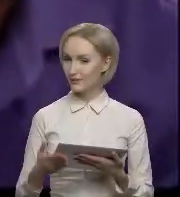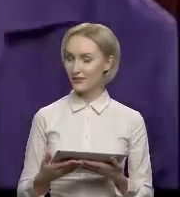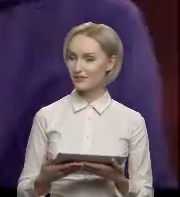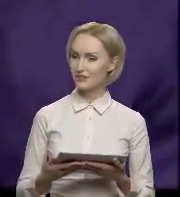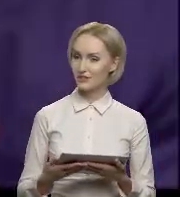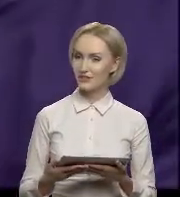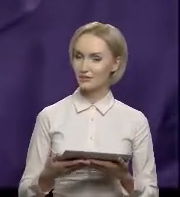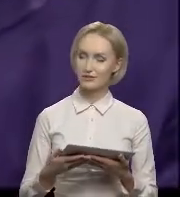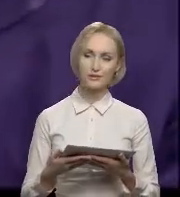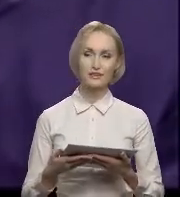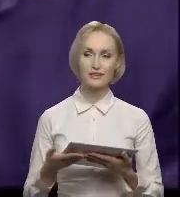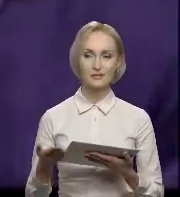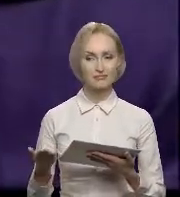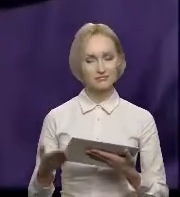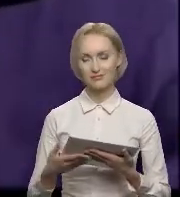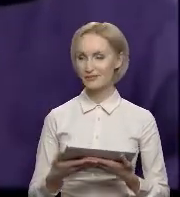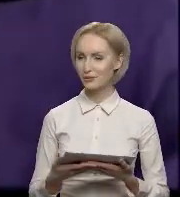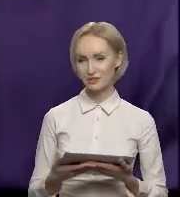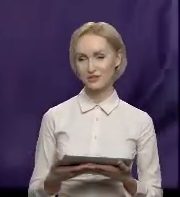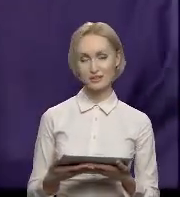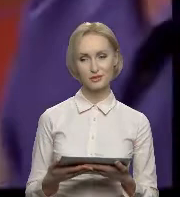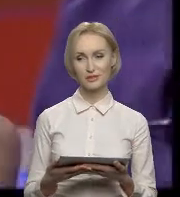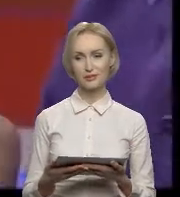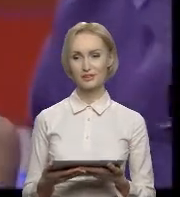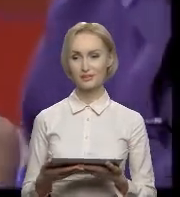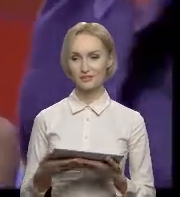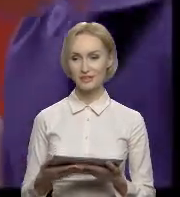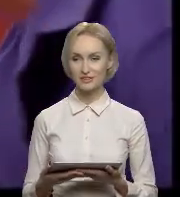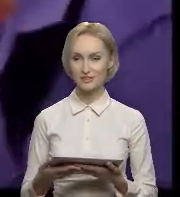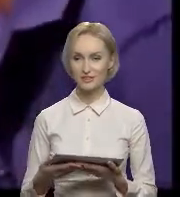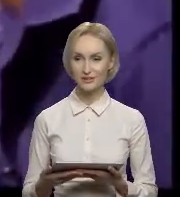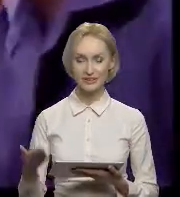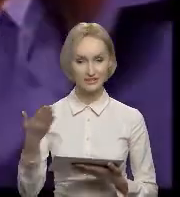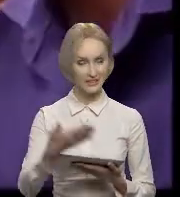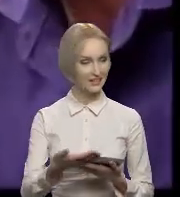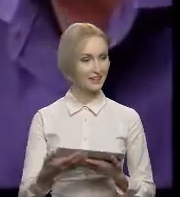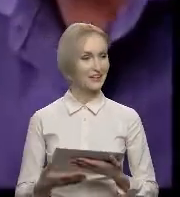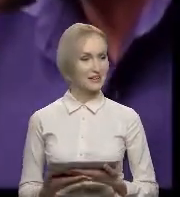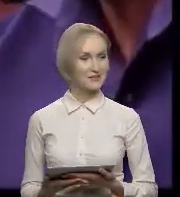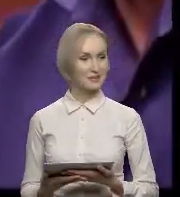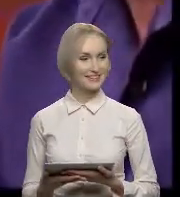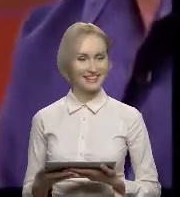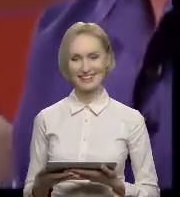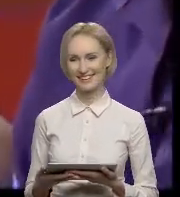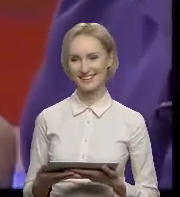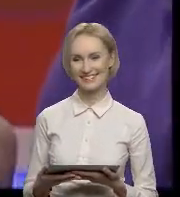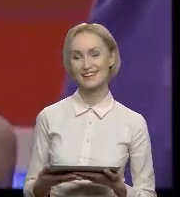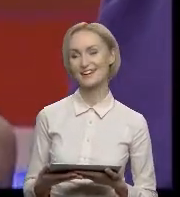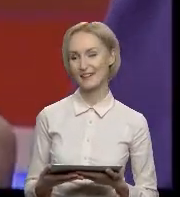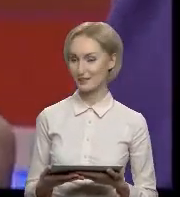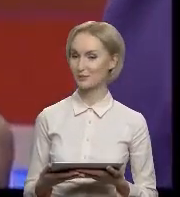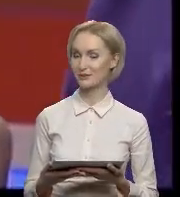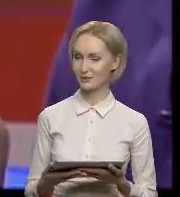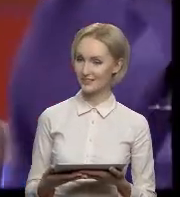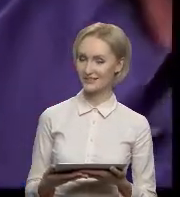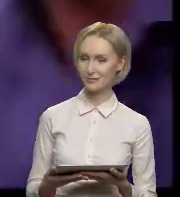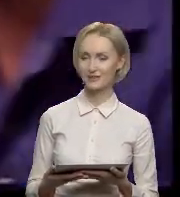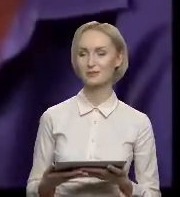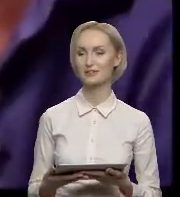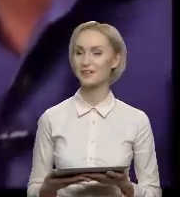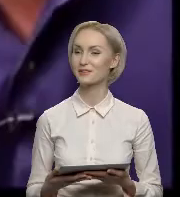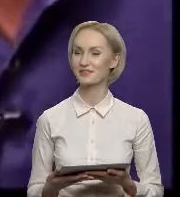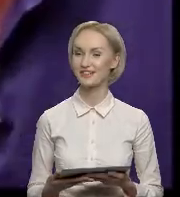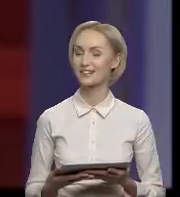Why would you on earth, and you my fiance, why in the hell would you get a text from a whole different